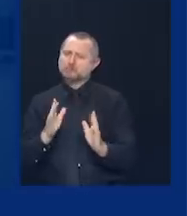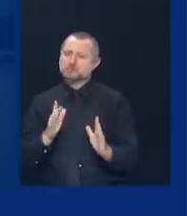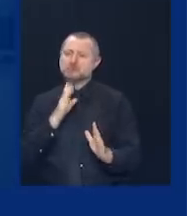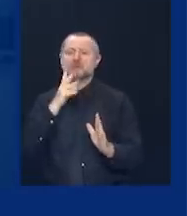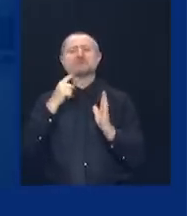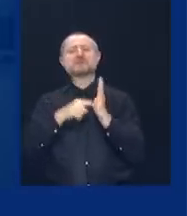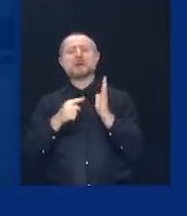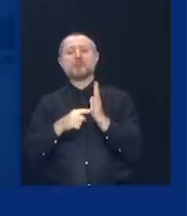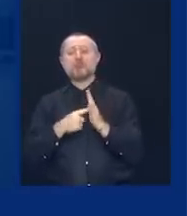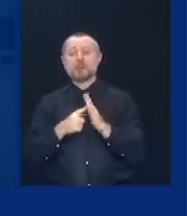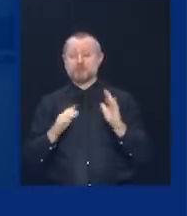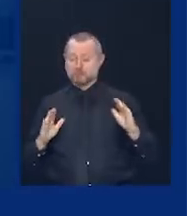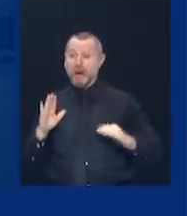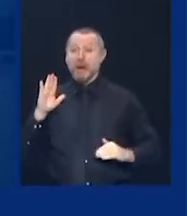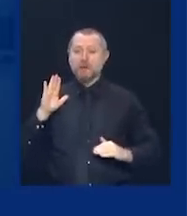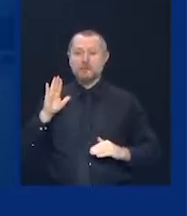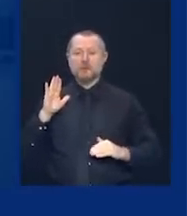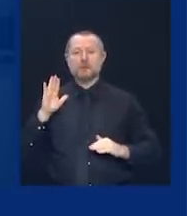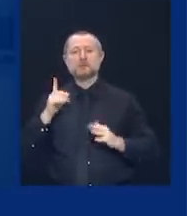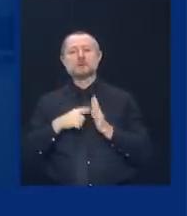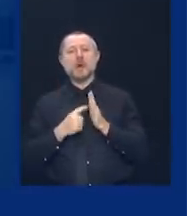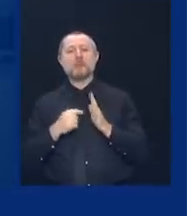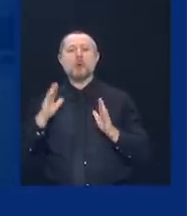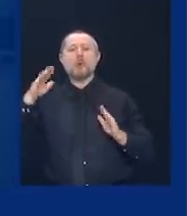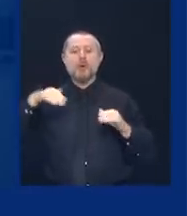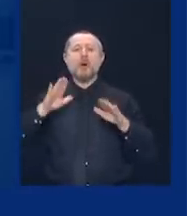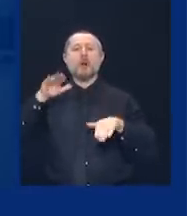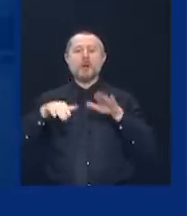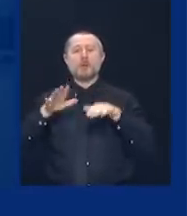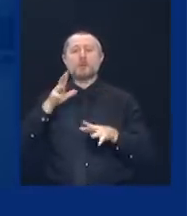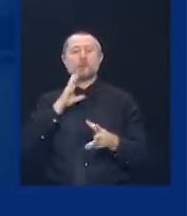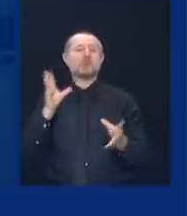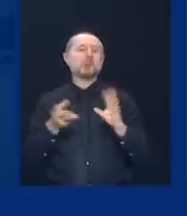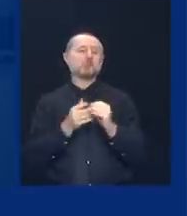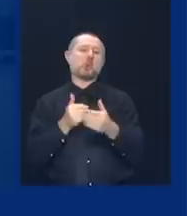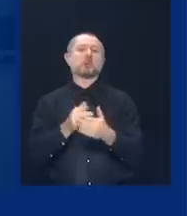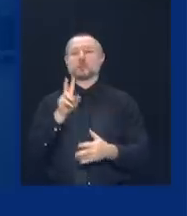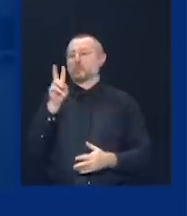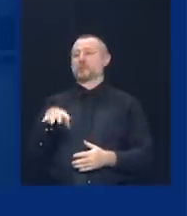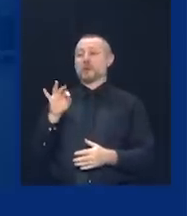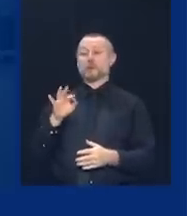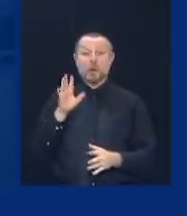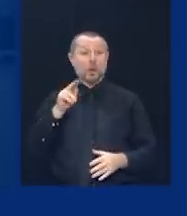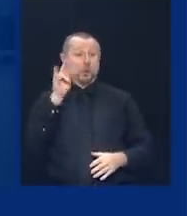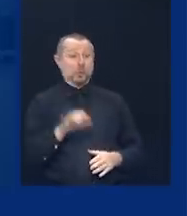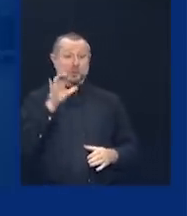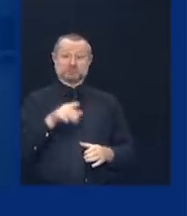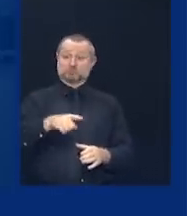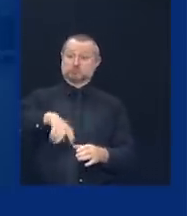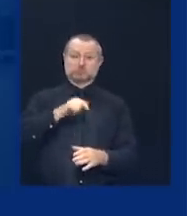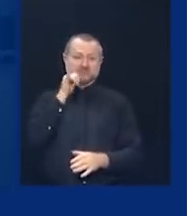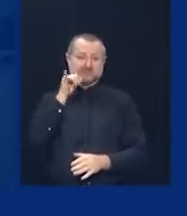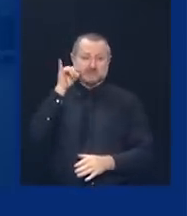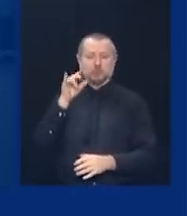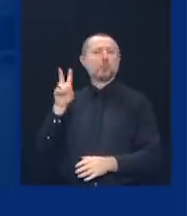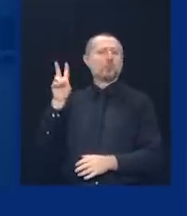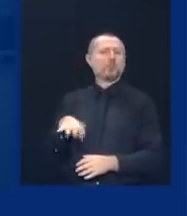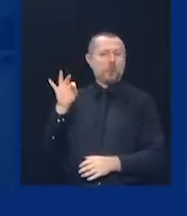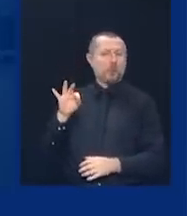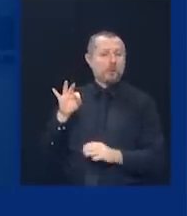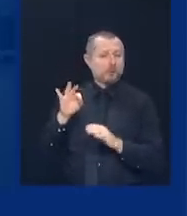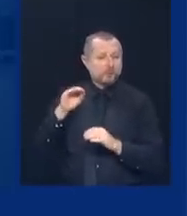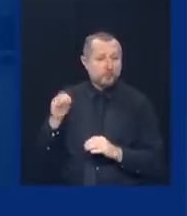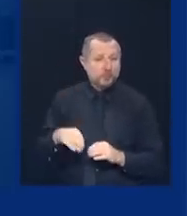there, 2.9%. New York City, yesterday 2.9, their 7-day rolling